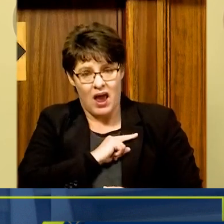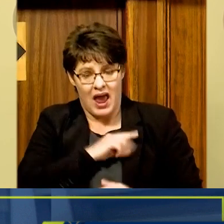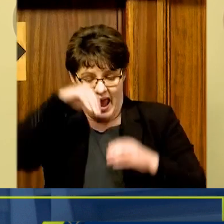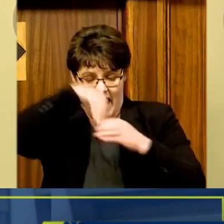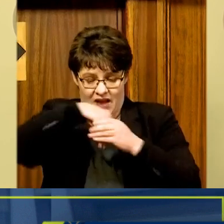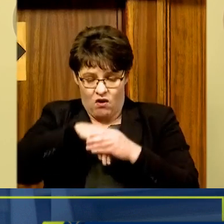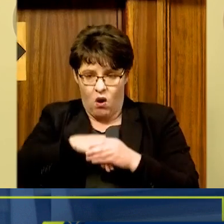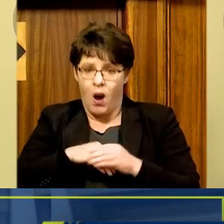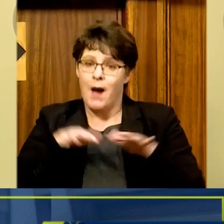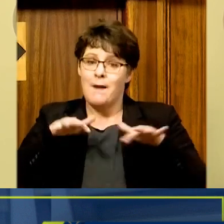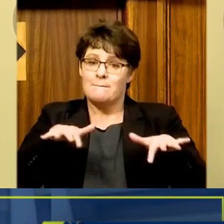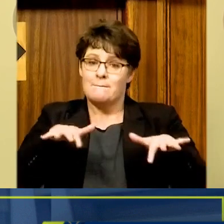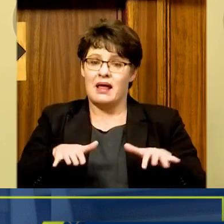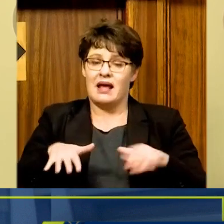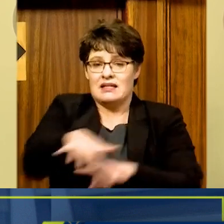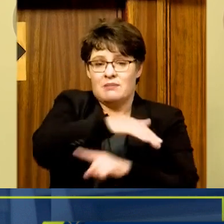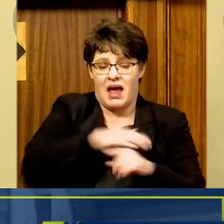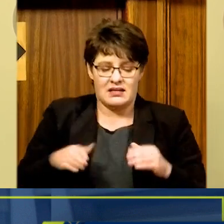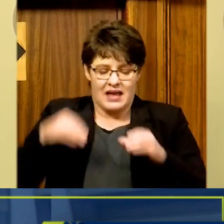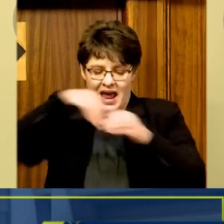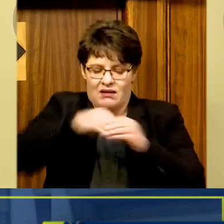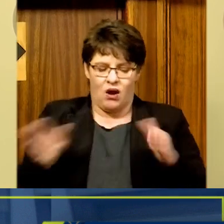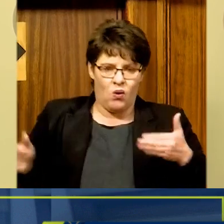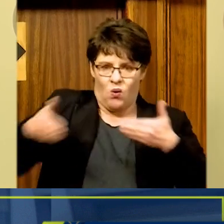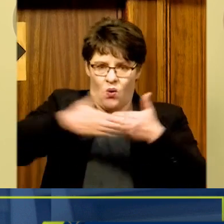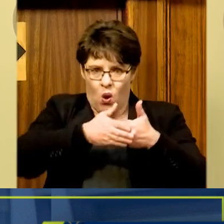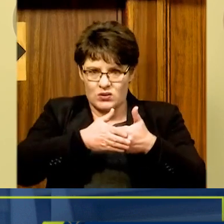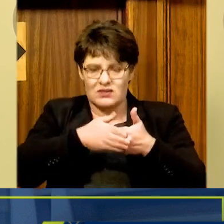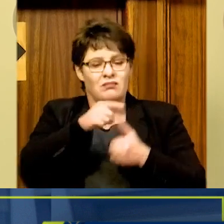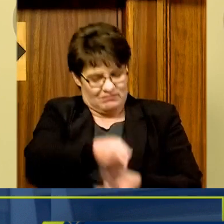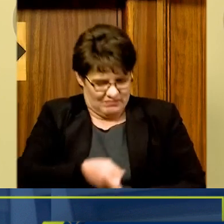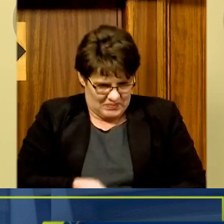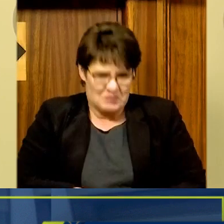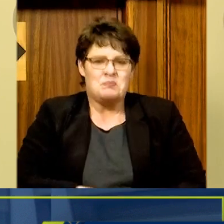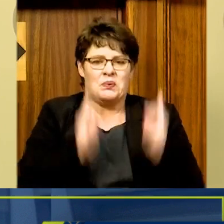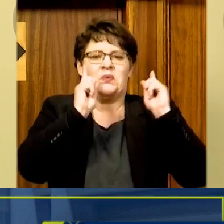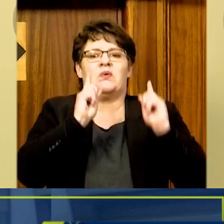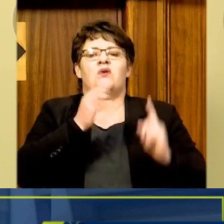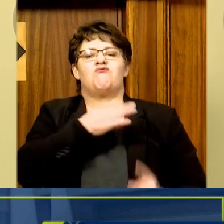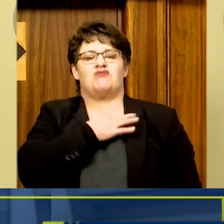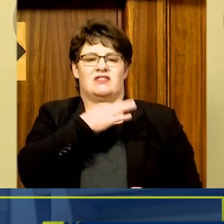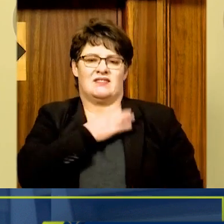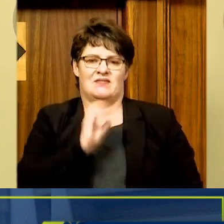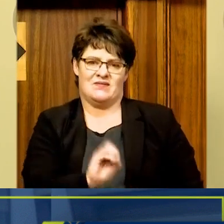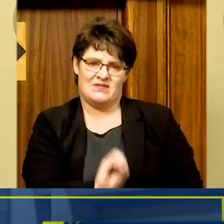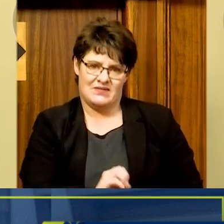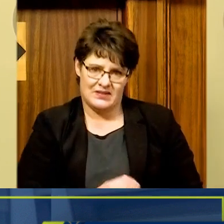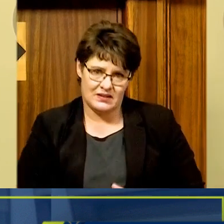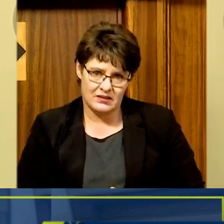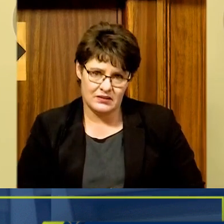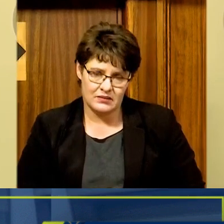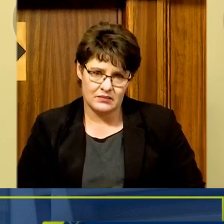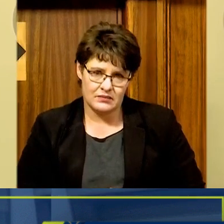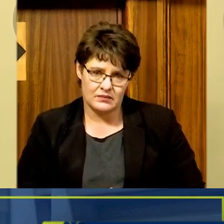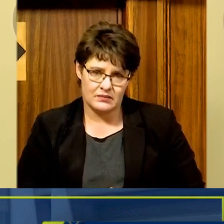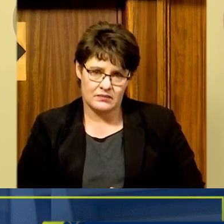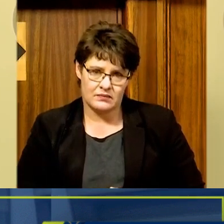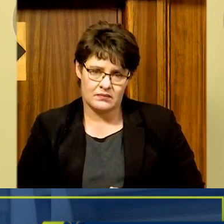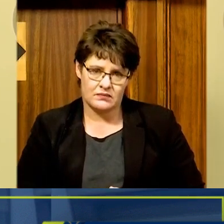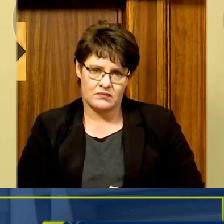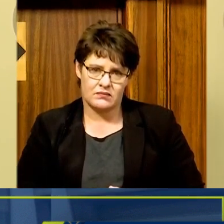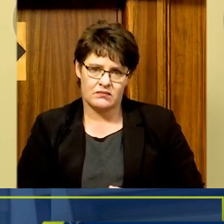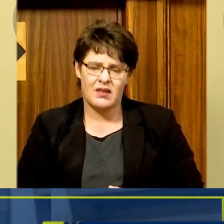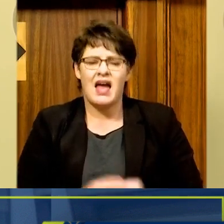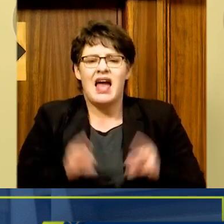environment of public spaces where the risk of infection is greatest. We must increase